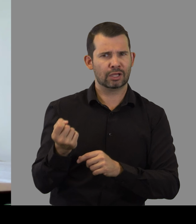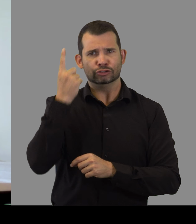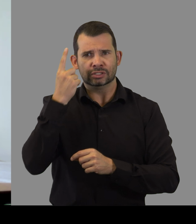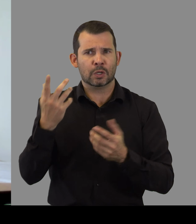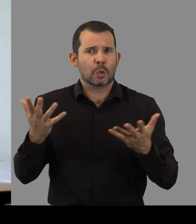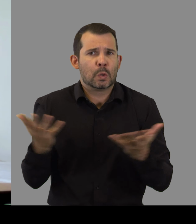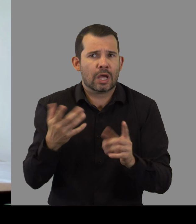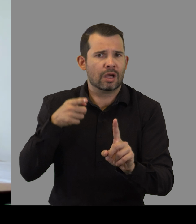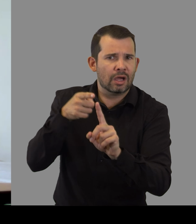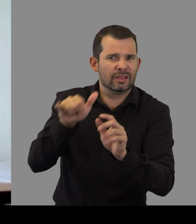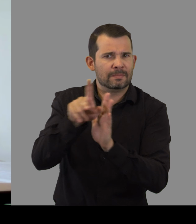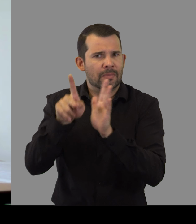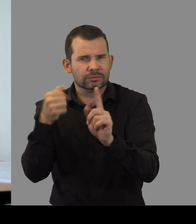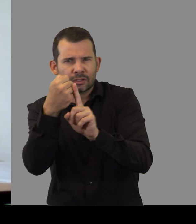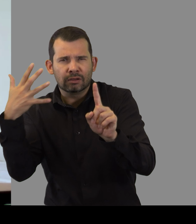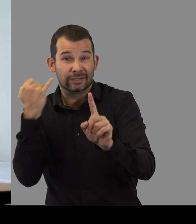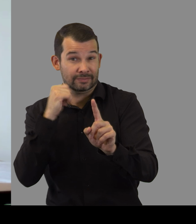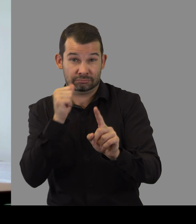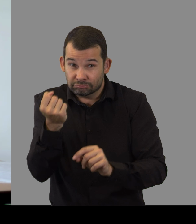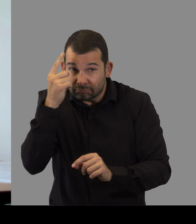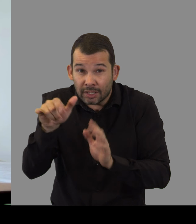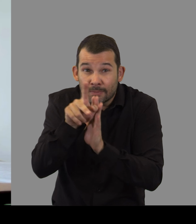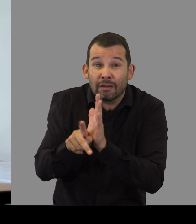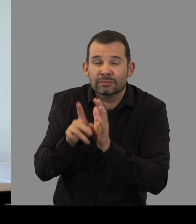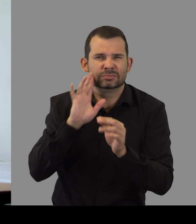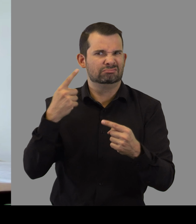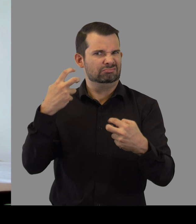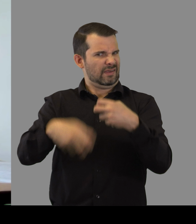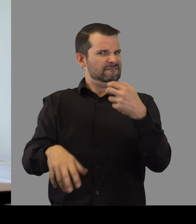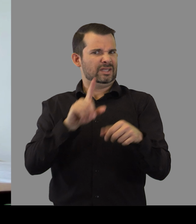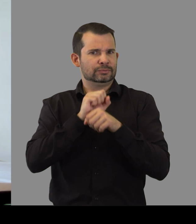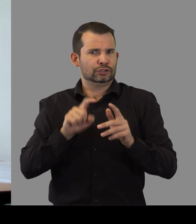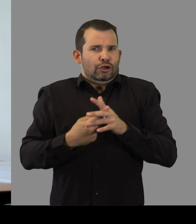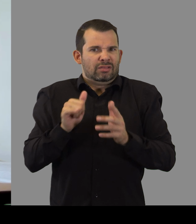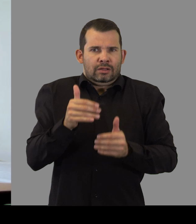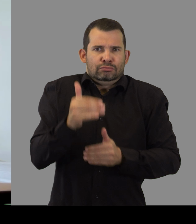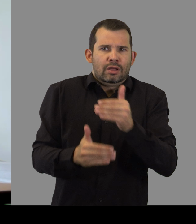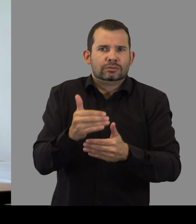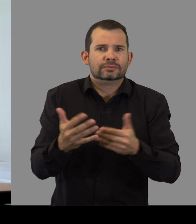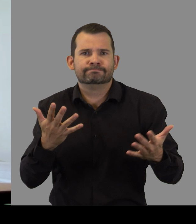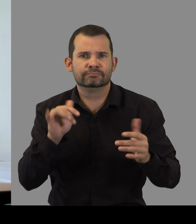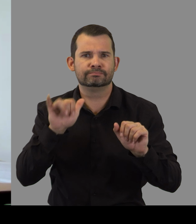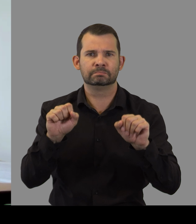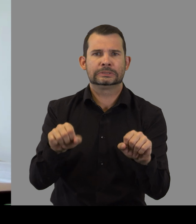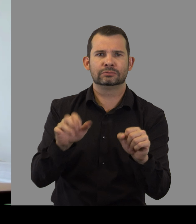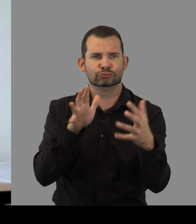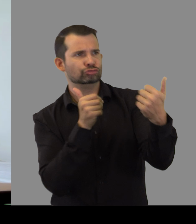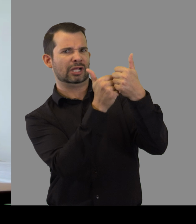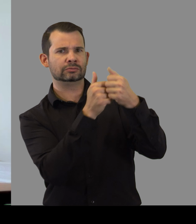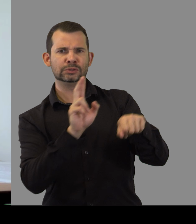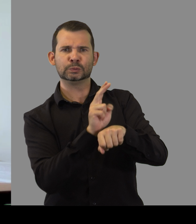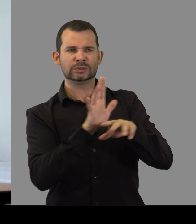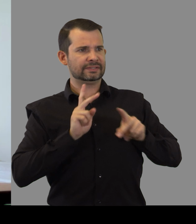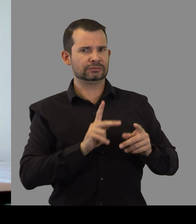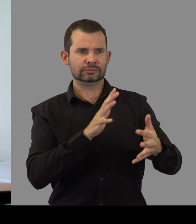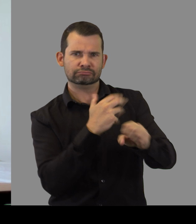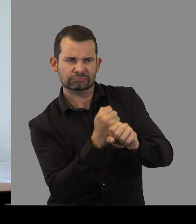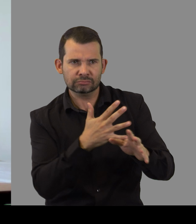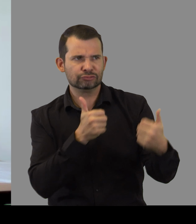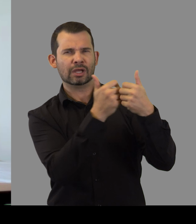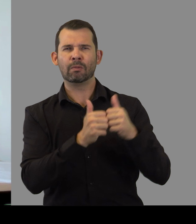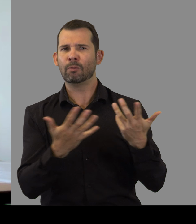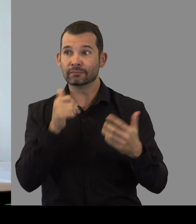to understand what the policy is, because without understanding what the policy is, it's difficult to start the process of potentially